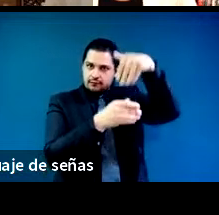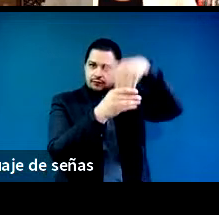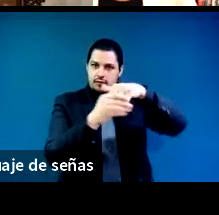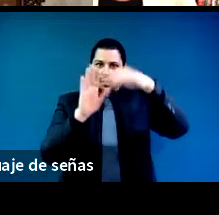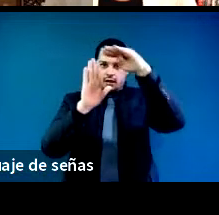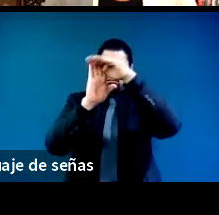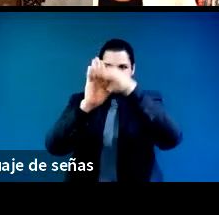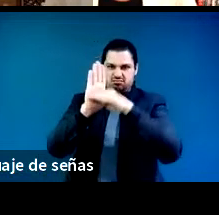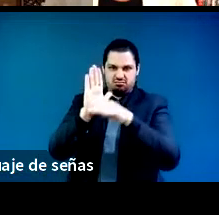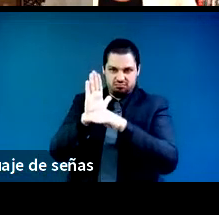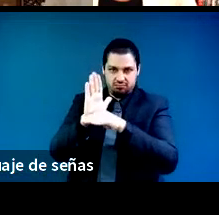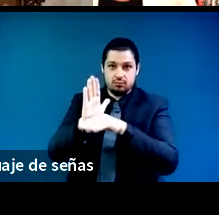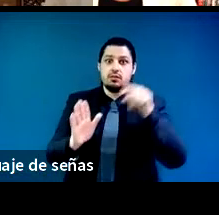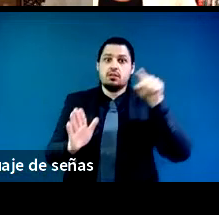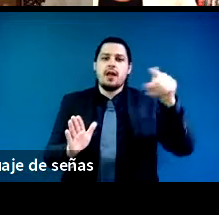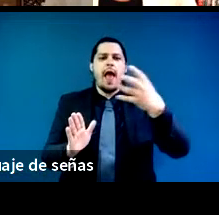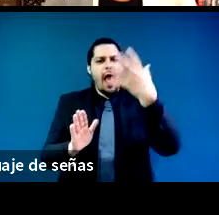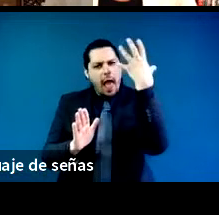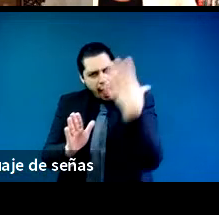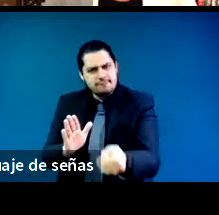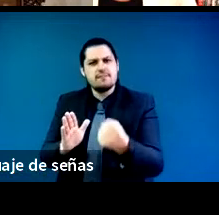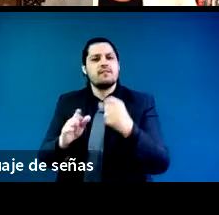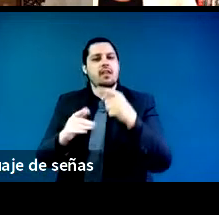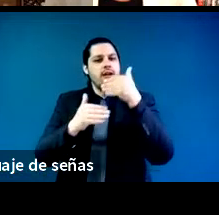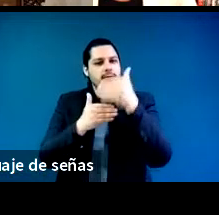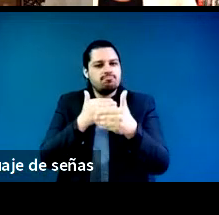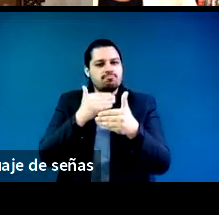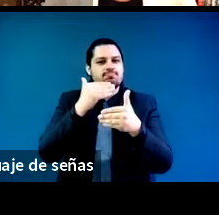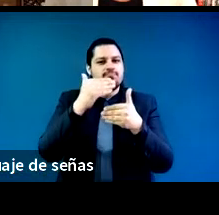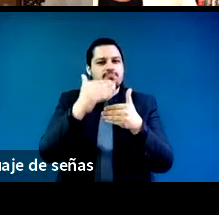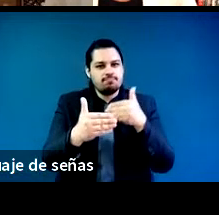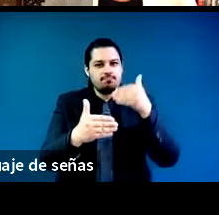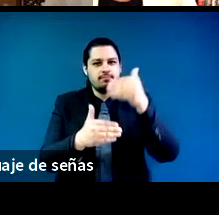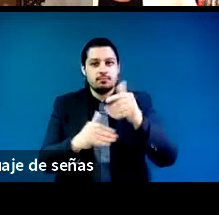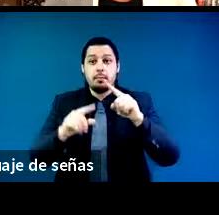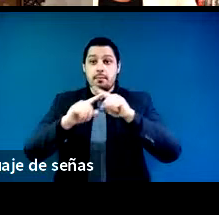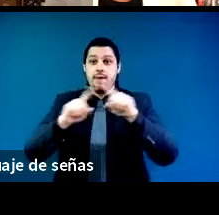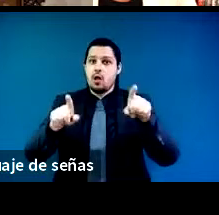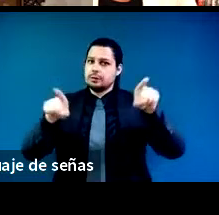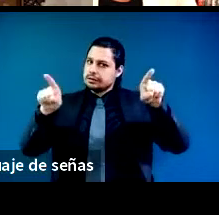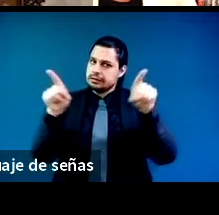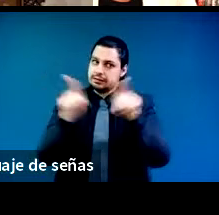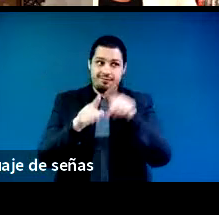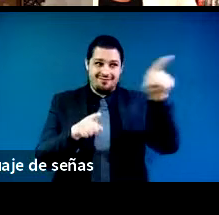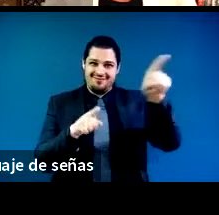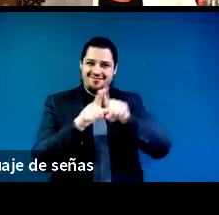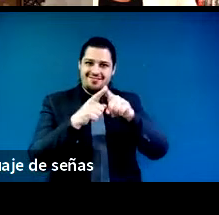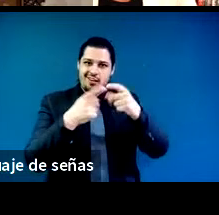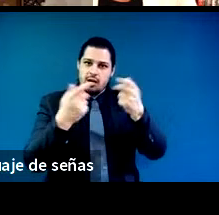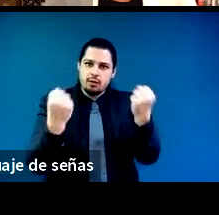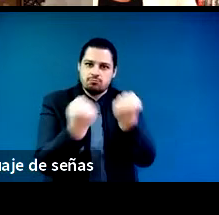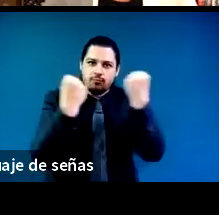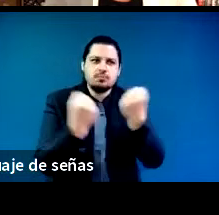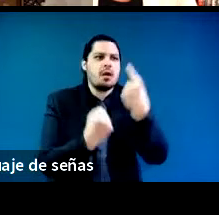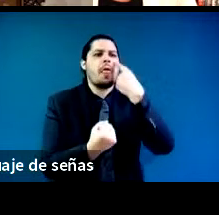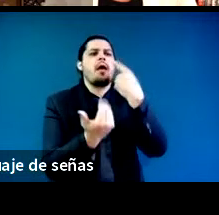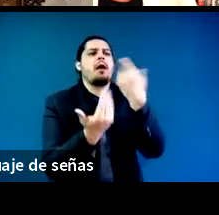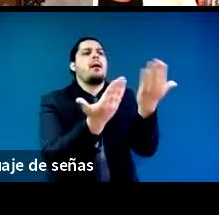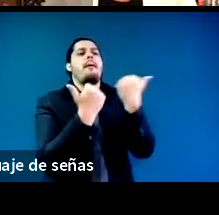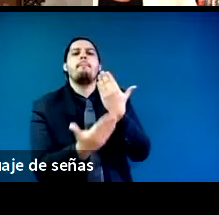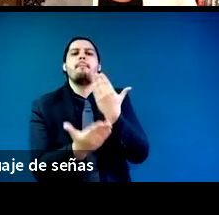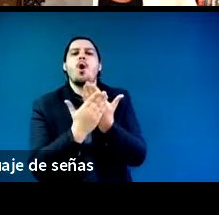And I think that we do need the UN guiding principles on business and human rights to